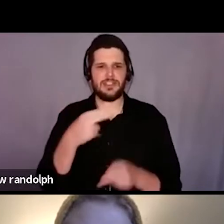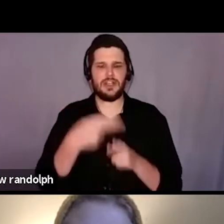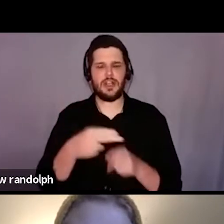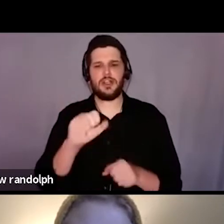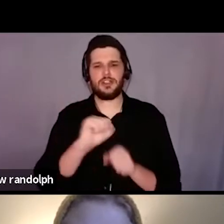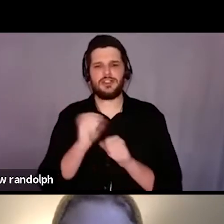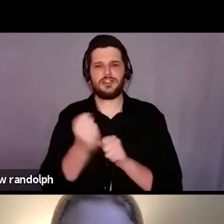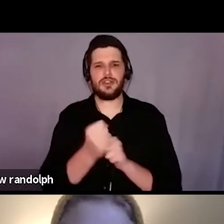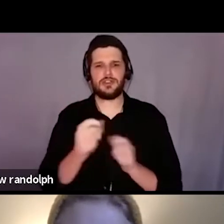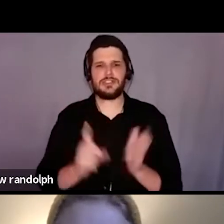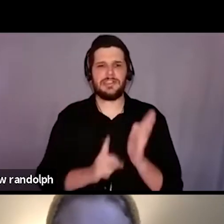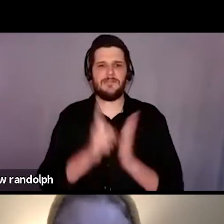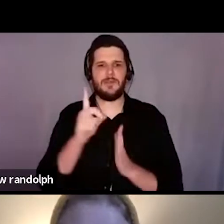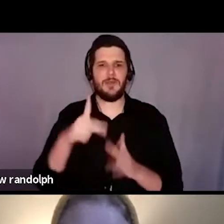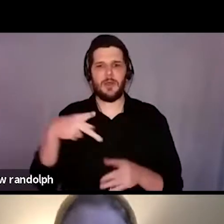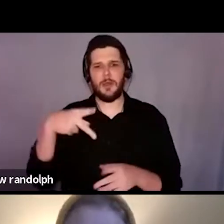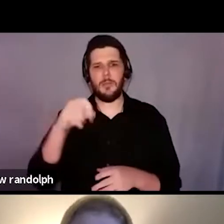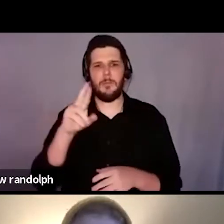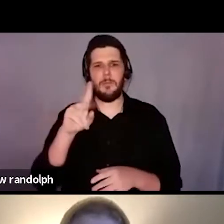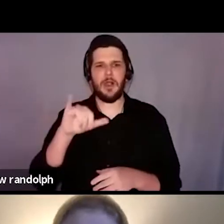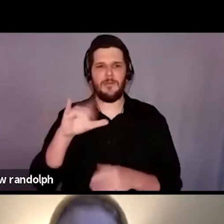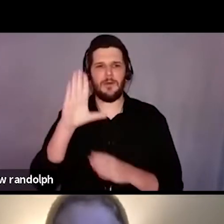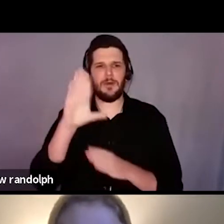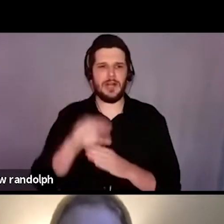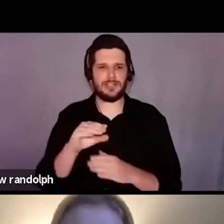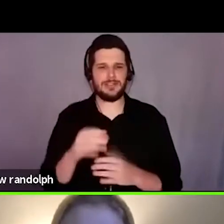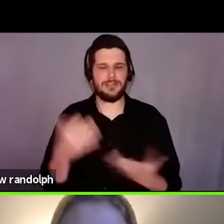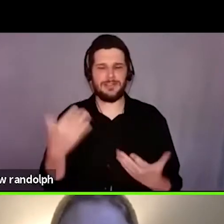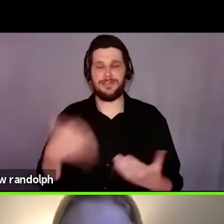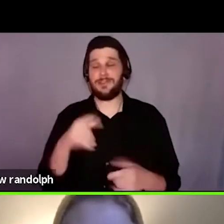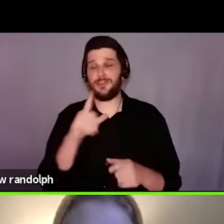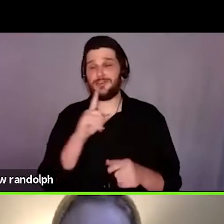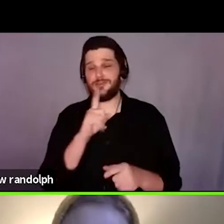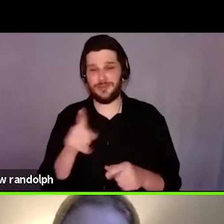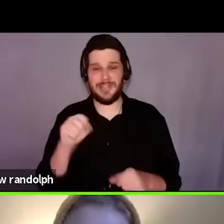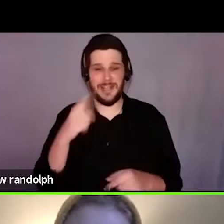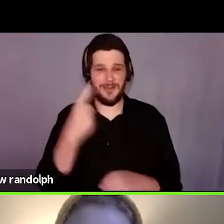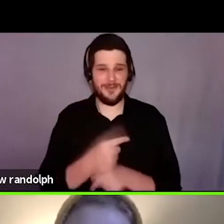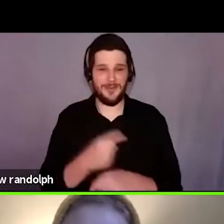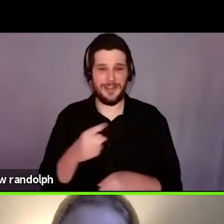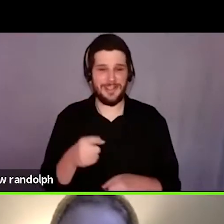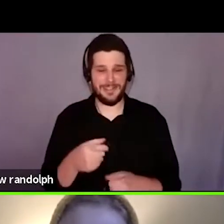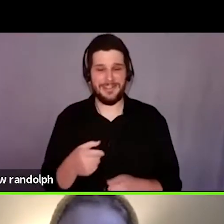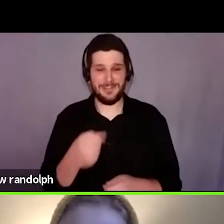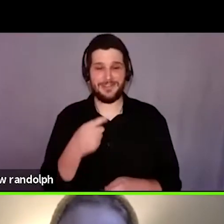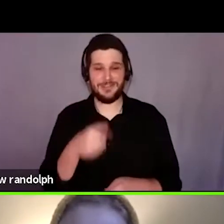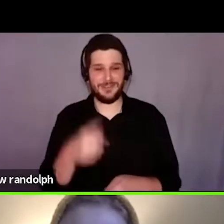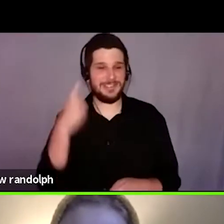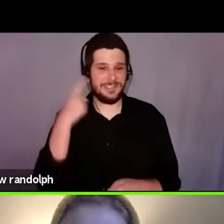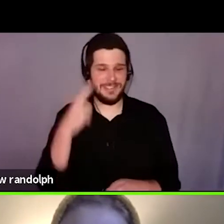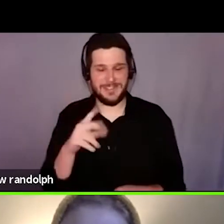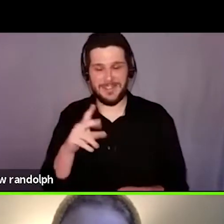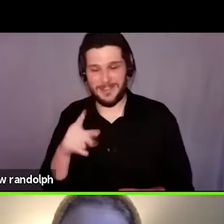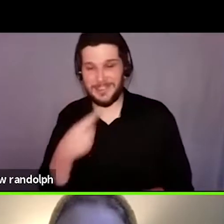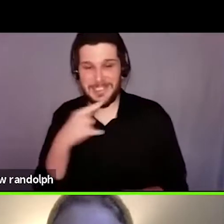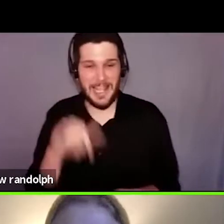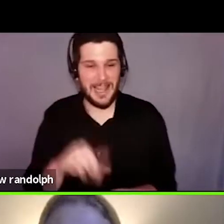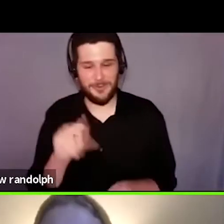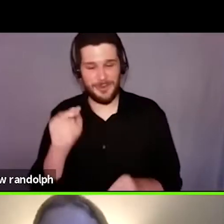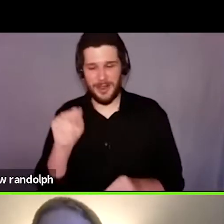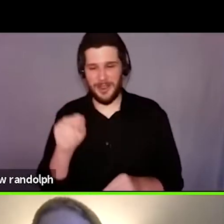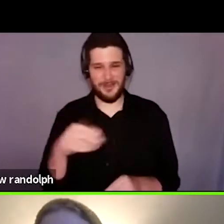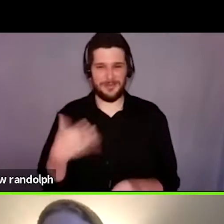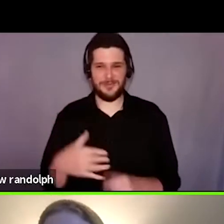development and poverty reduction. It's like, great, it's like, sure, whatever you say. What are you doing for us here?